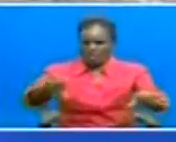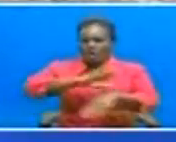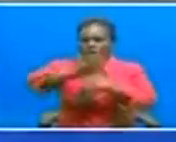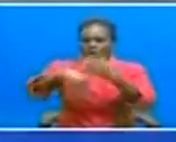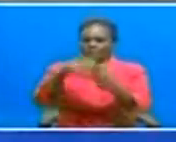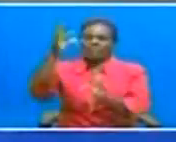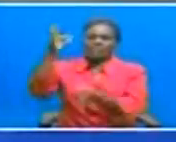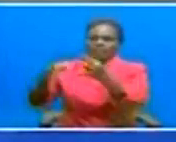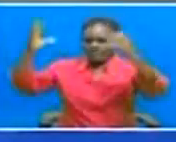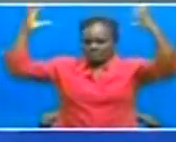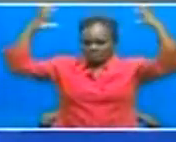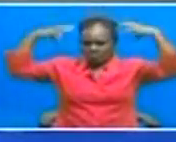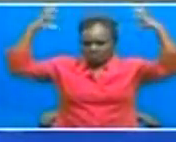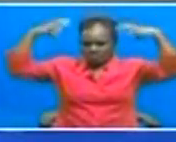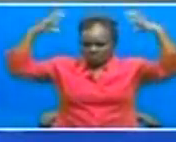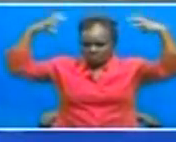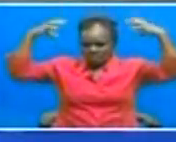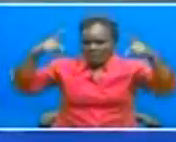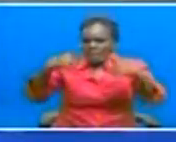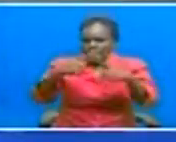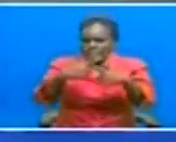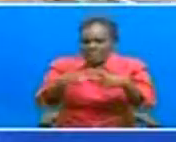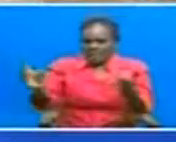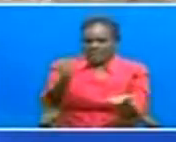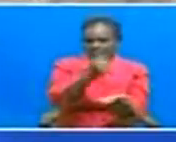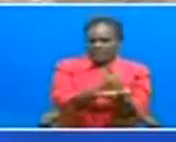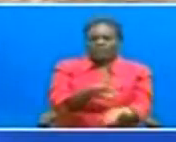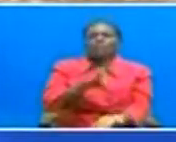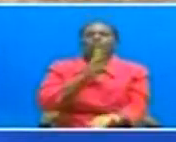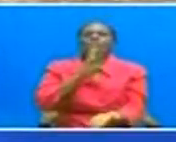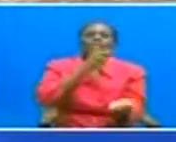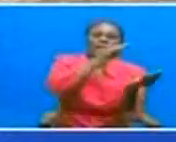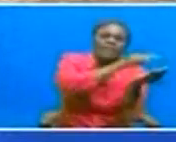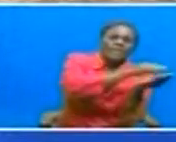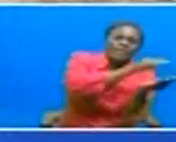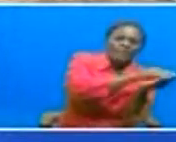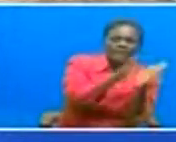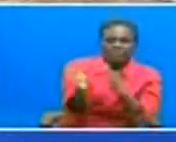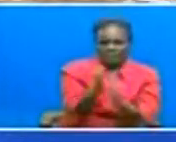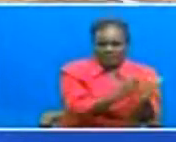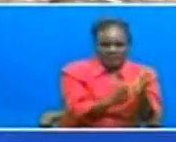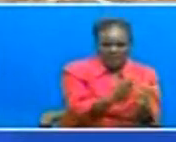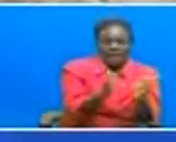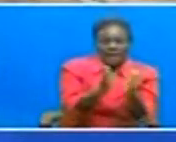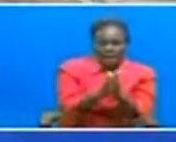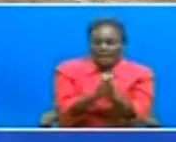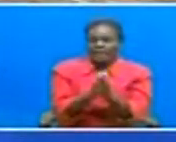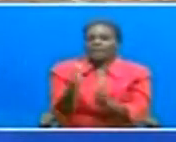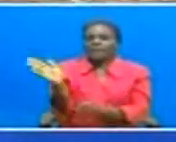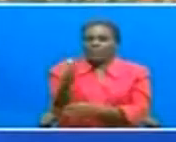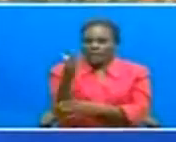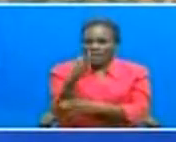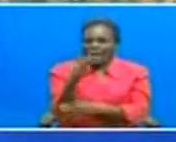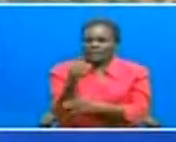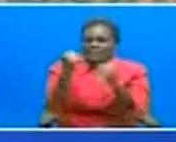are dependent on rain-fed agriculture. But by adapting water conservation techniques and growing drought-resistant crops, small